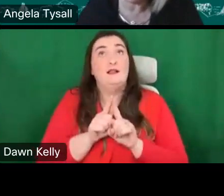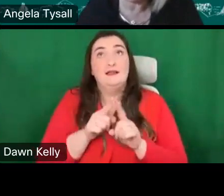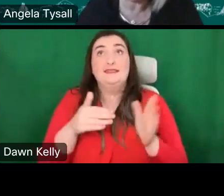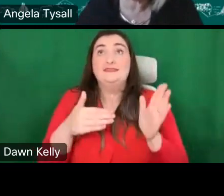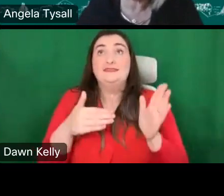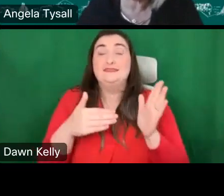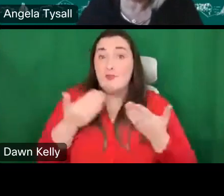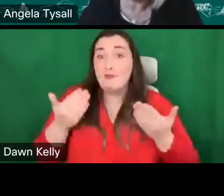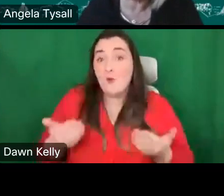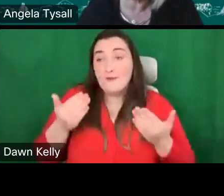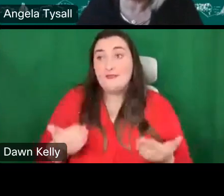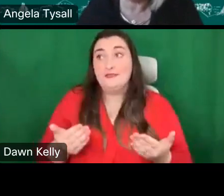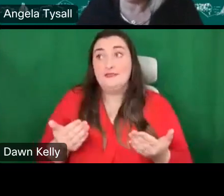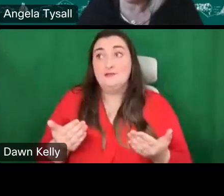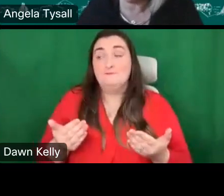currently that the